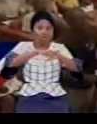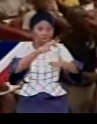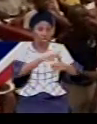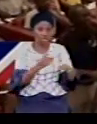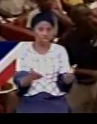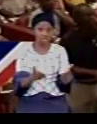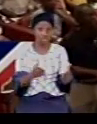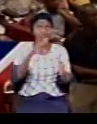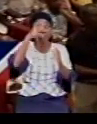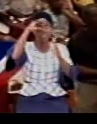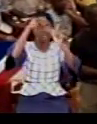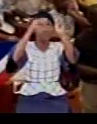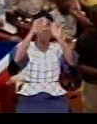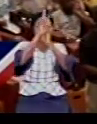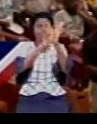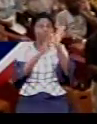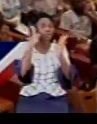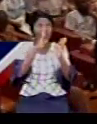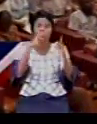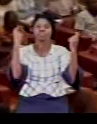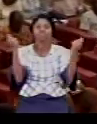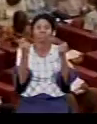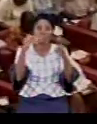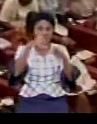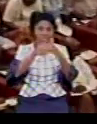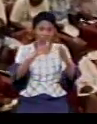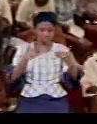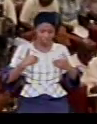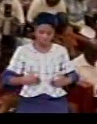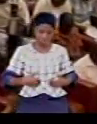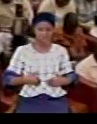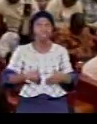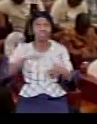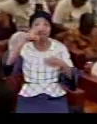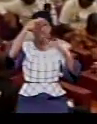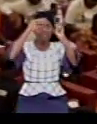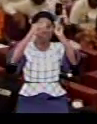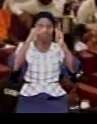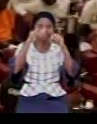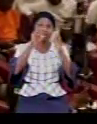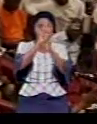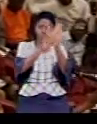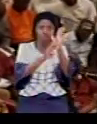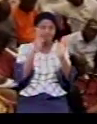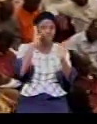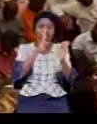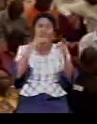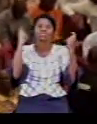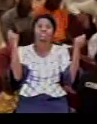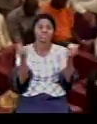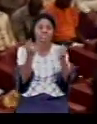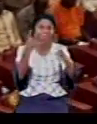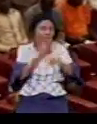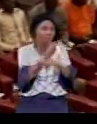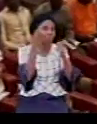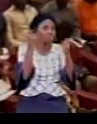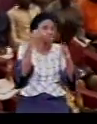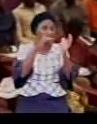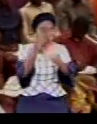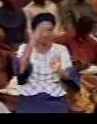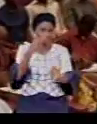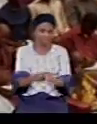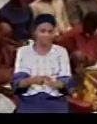triumphant. In your body, his will will be triumphant. In your family, his will will be triumphant.